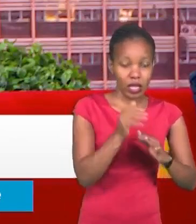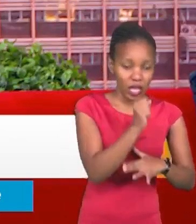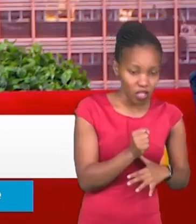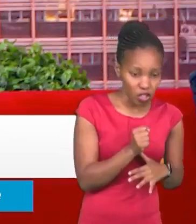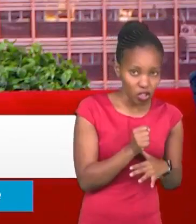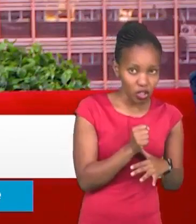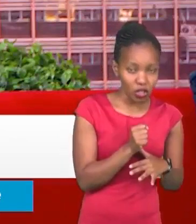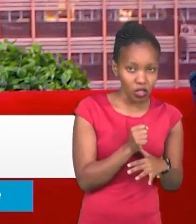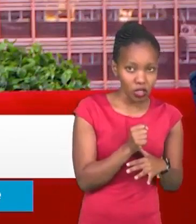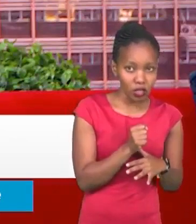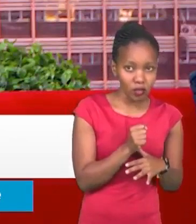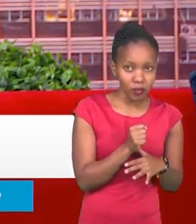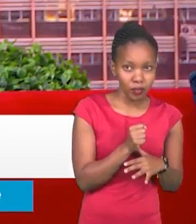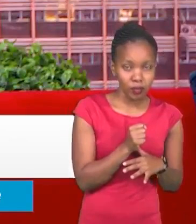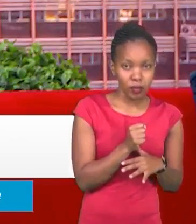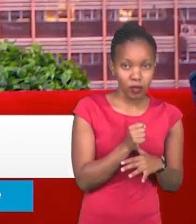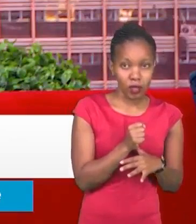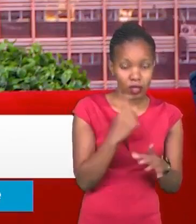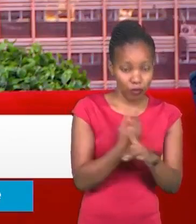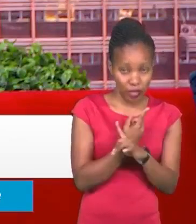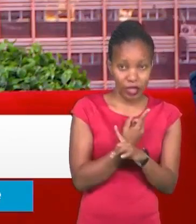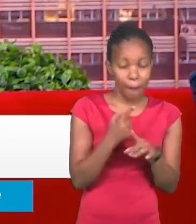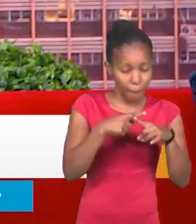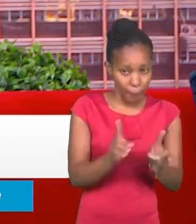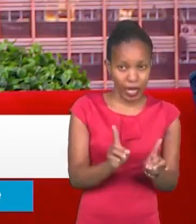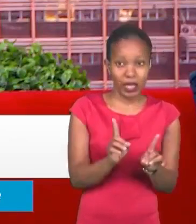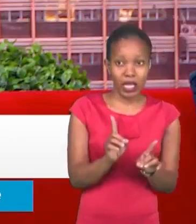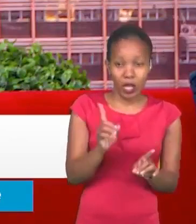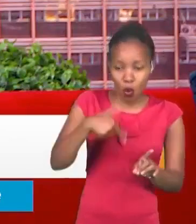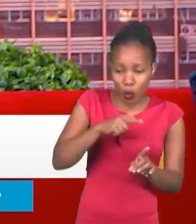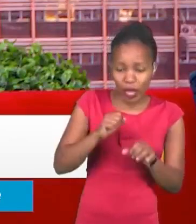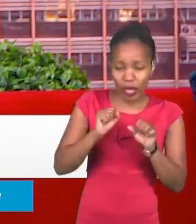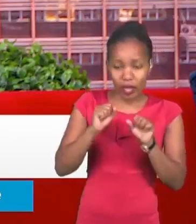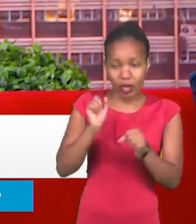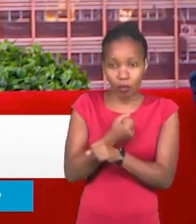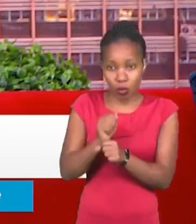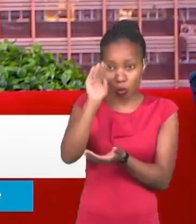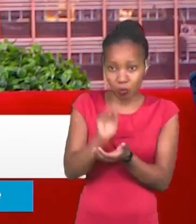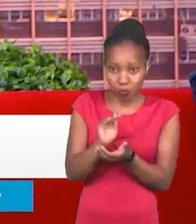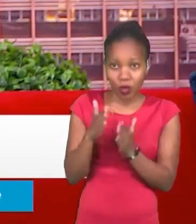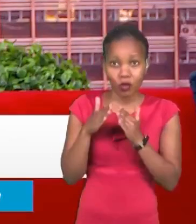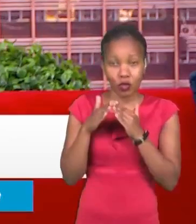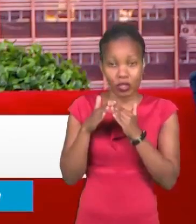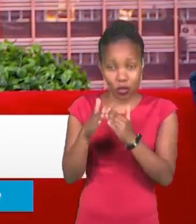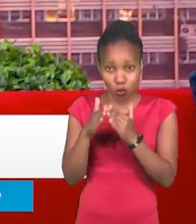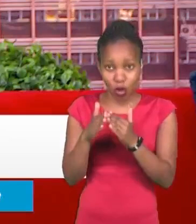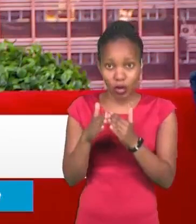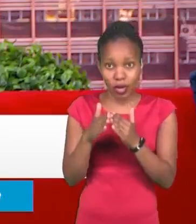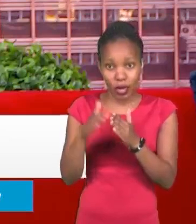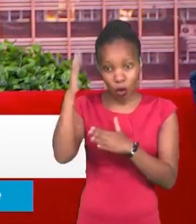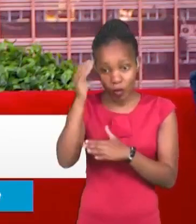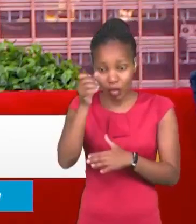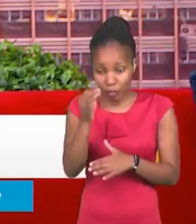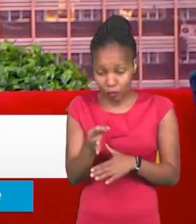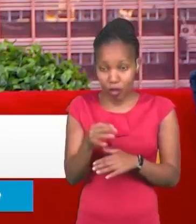age gap. Okay. But we cannot reduce the minimum age for sexual consent, because if we